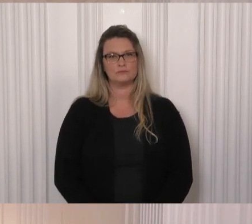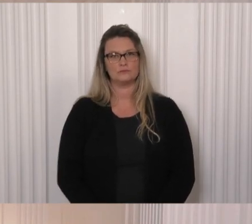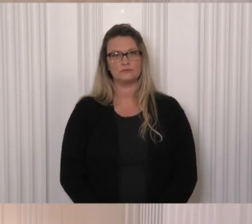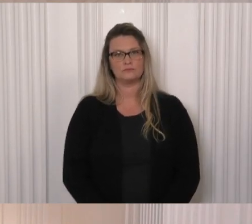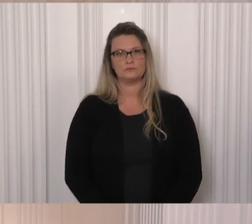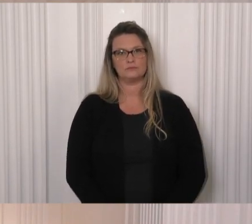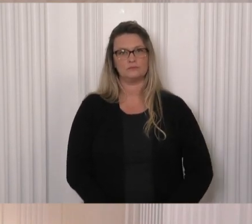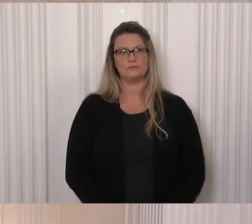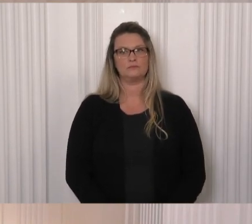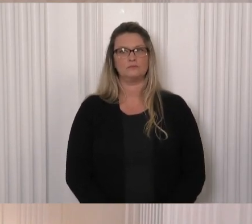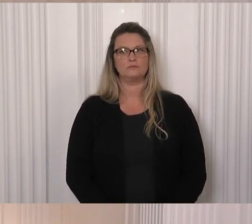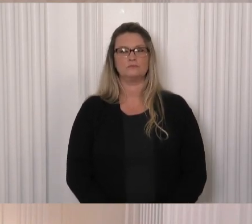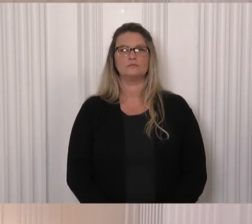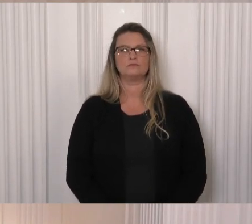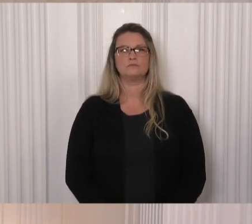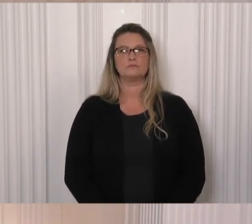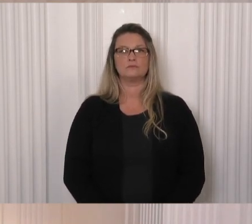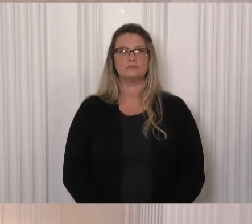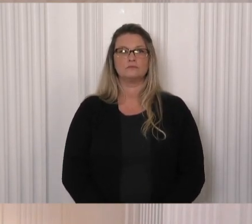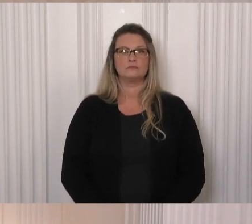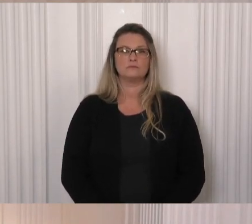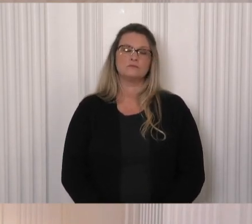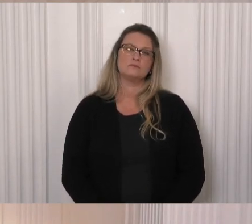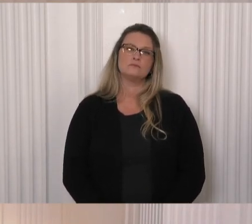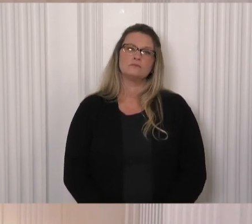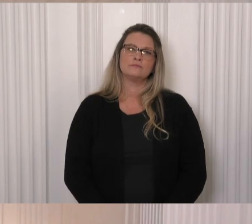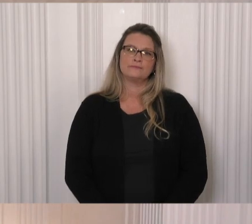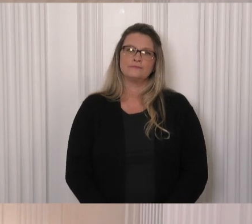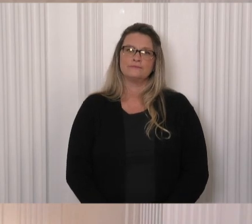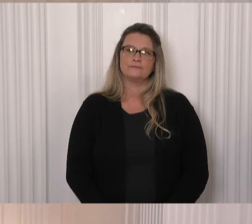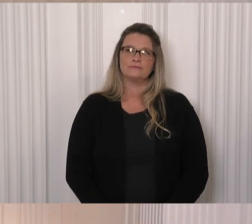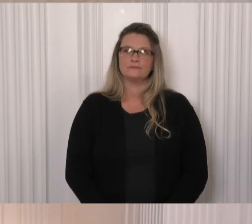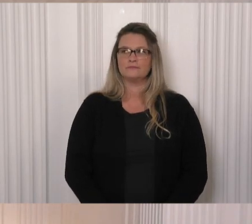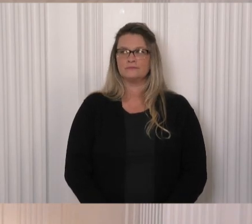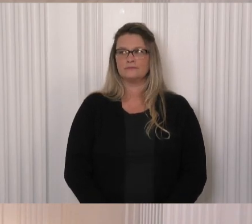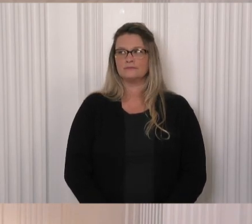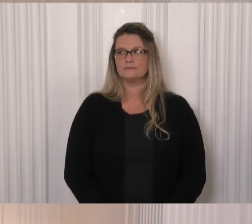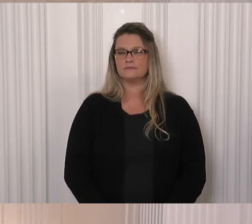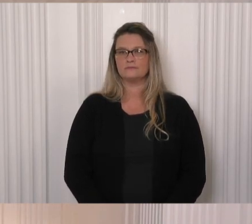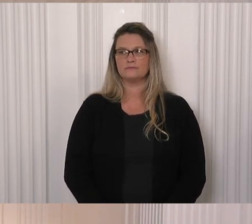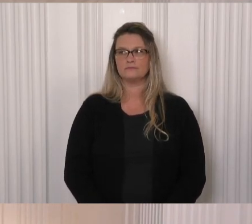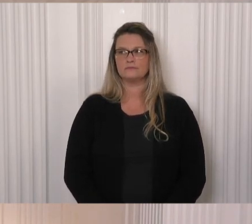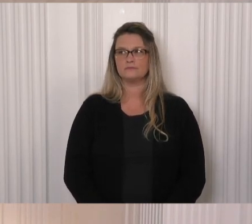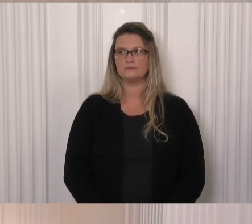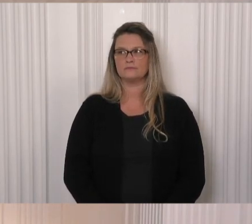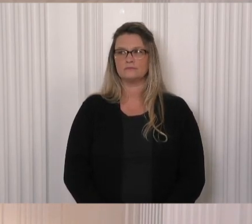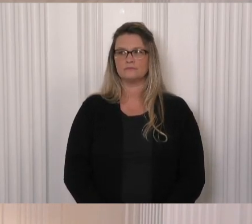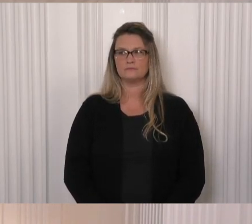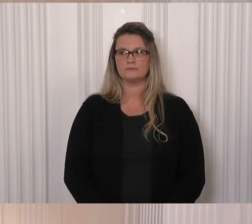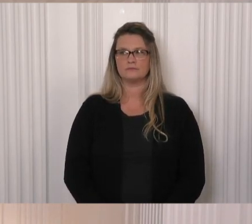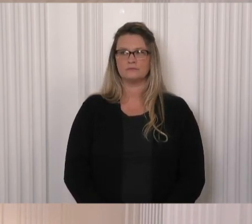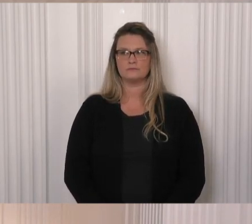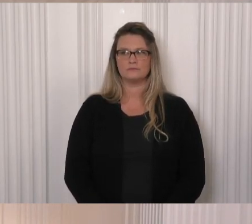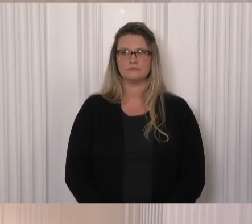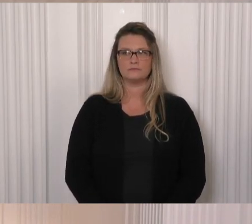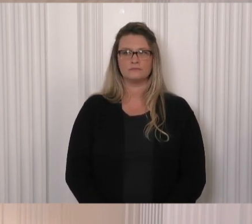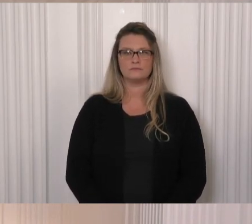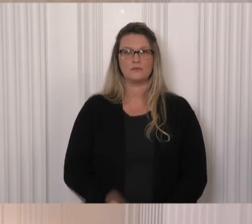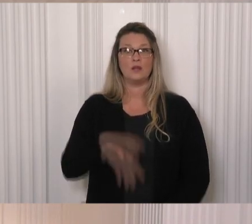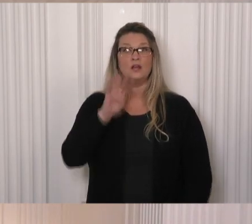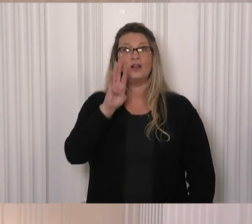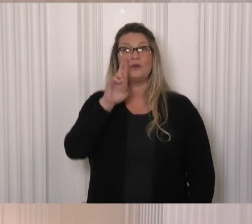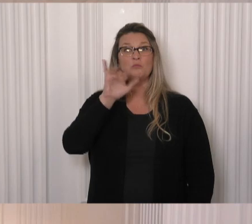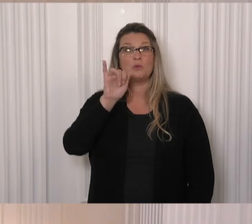Do you want to do the Certainly, General may have some information on this too. Brian, maybe you could come up and give us more